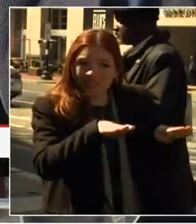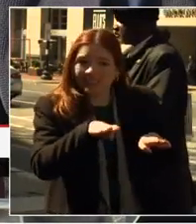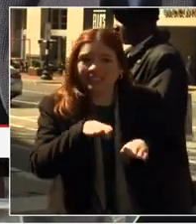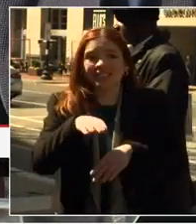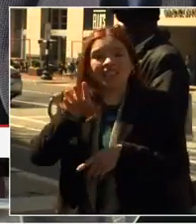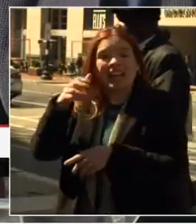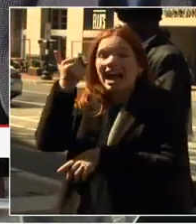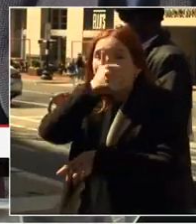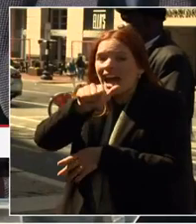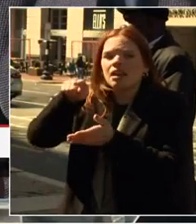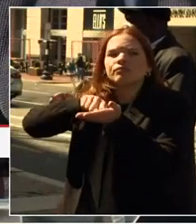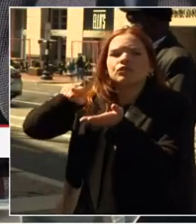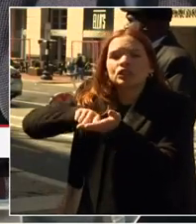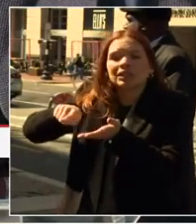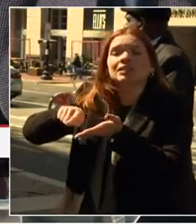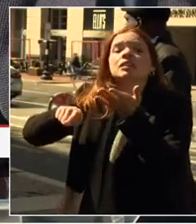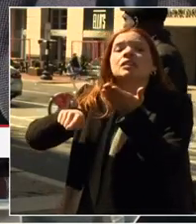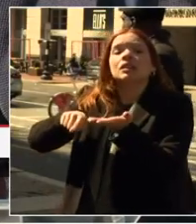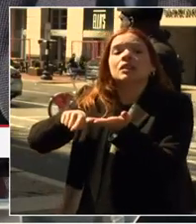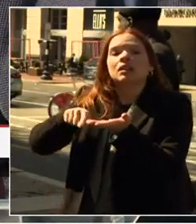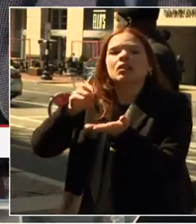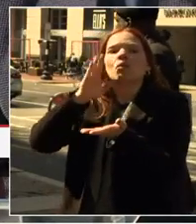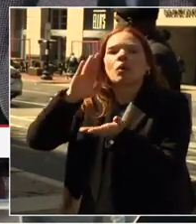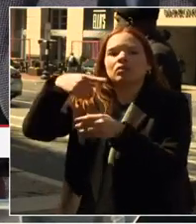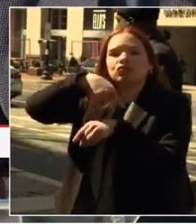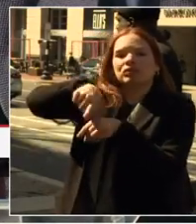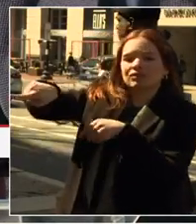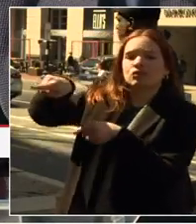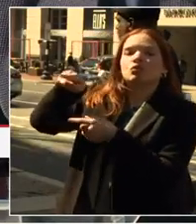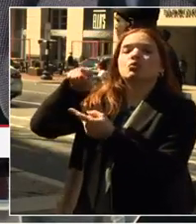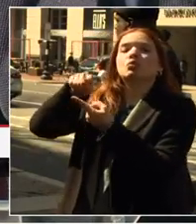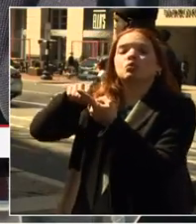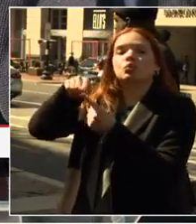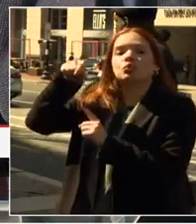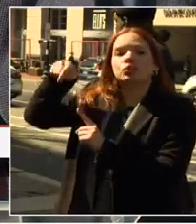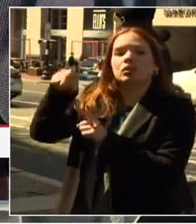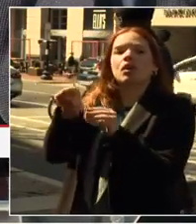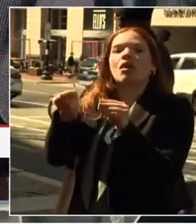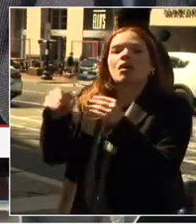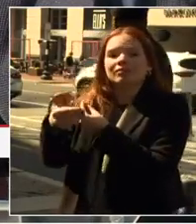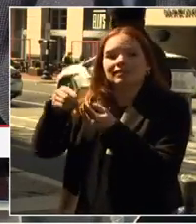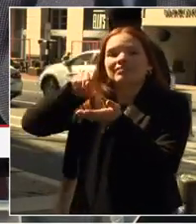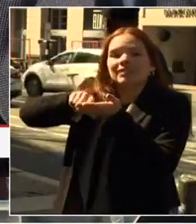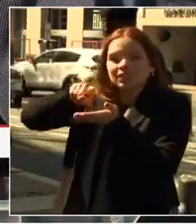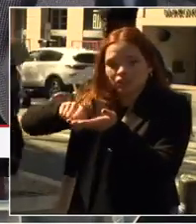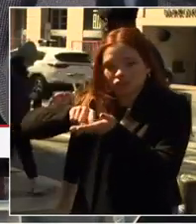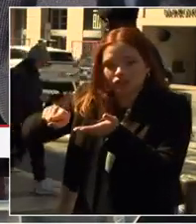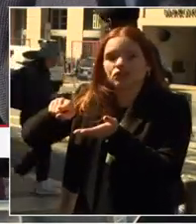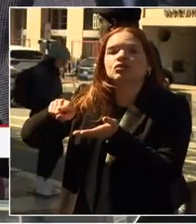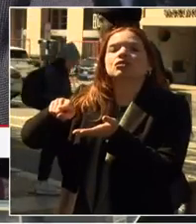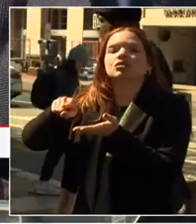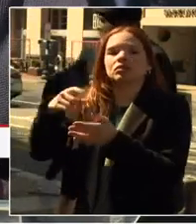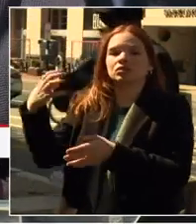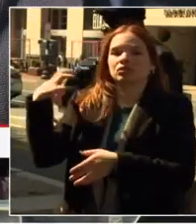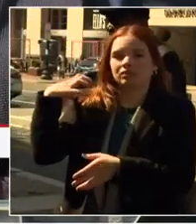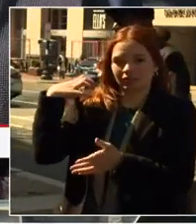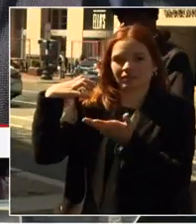referred to our Office of the Inspector General, MPD, USAO, whoever would